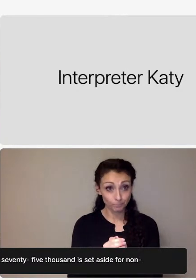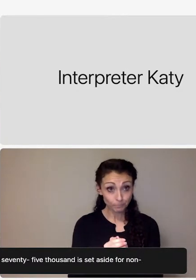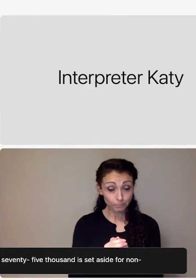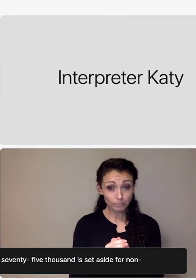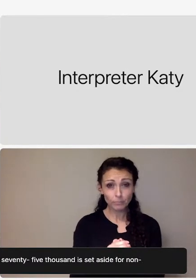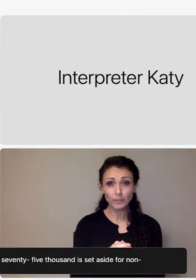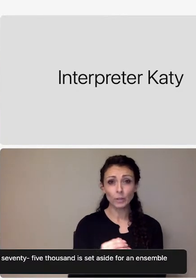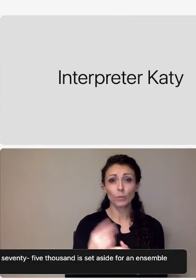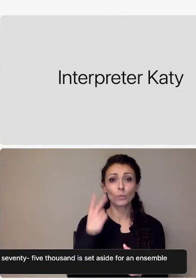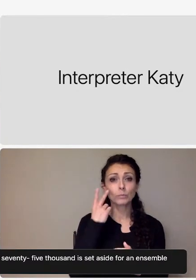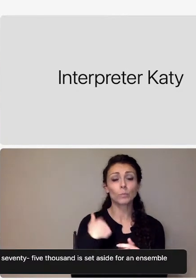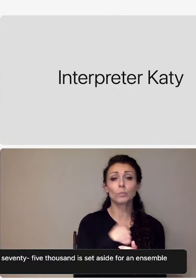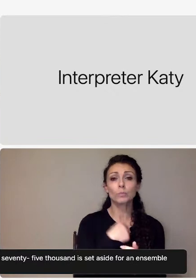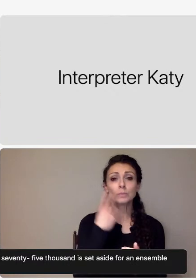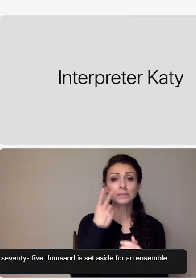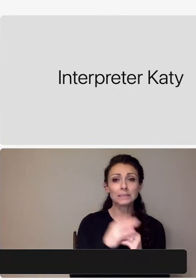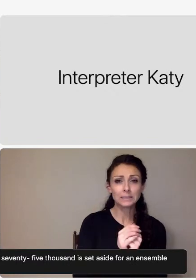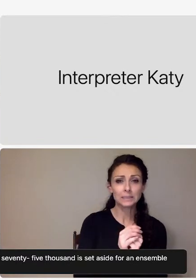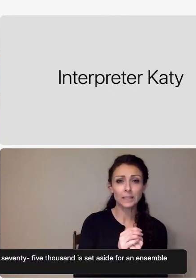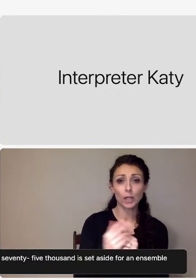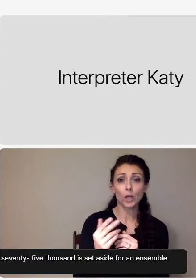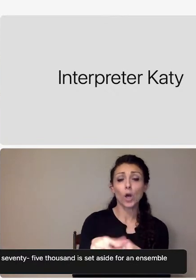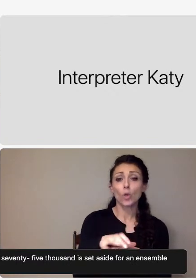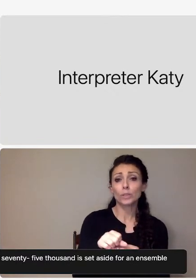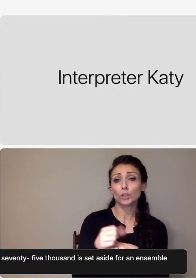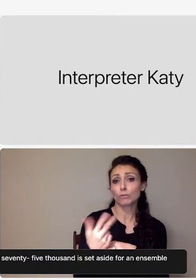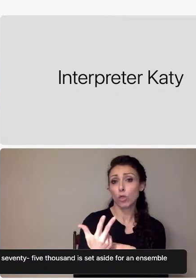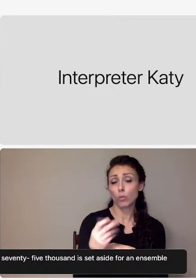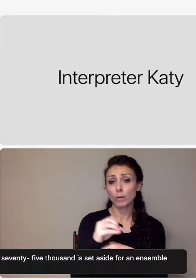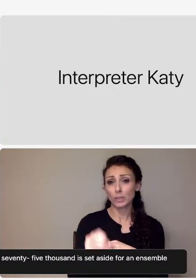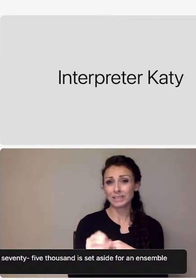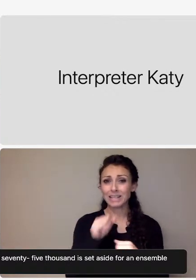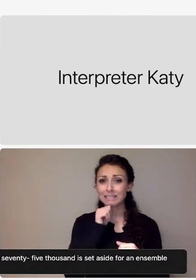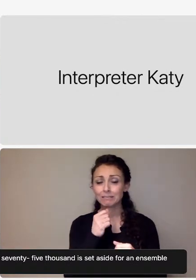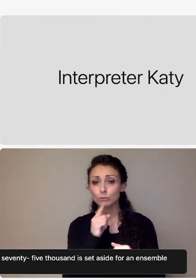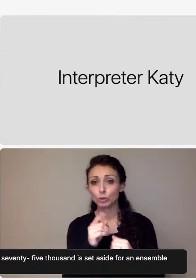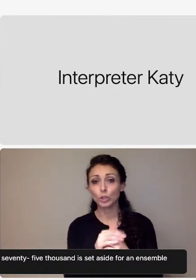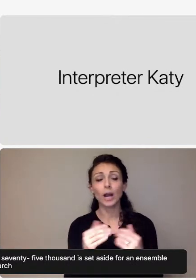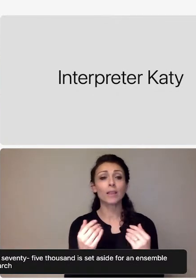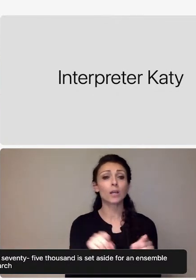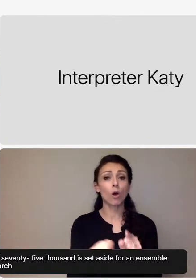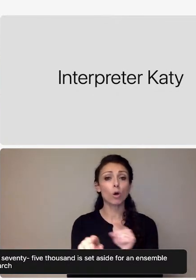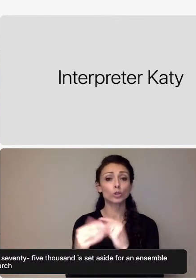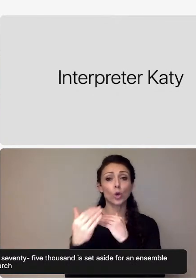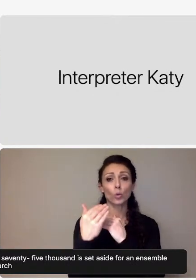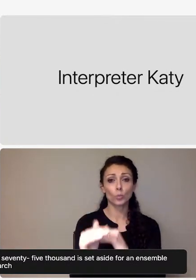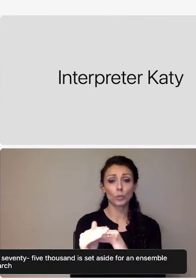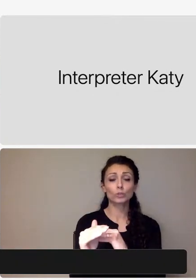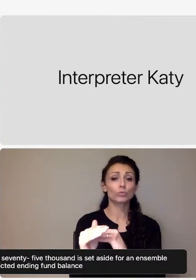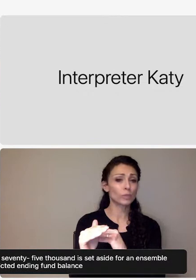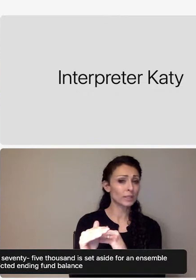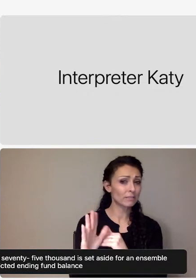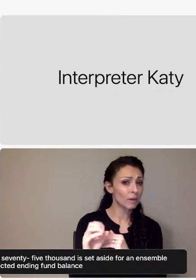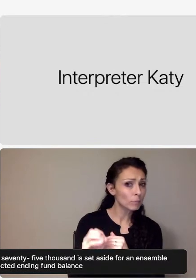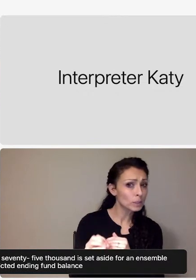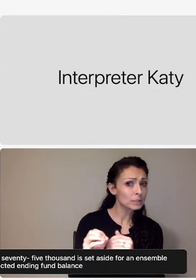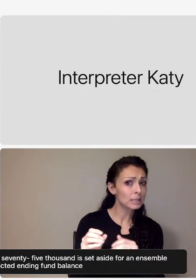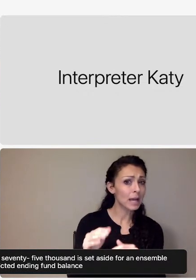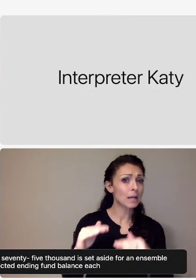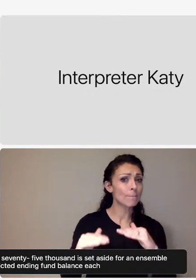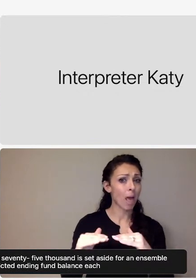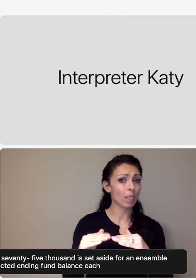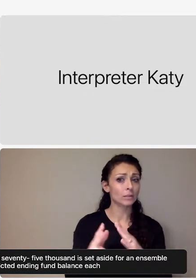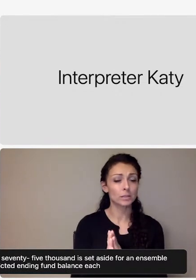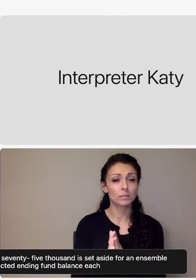the three percent reserve for economic uncertainties and the restricted ending fund balance each year there are